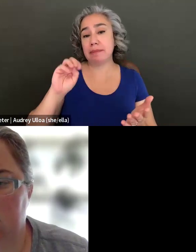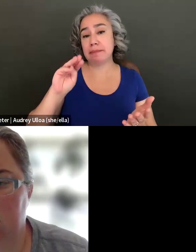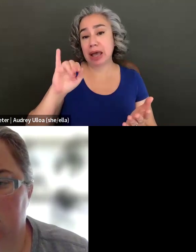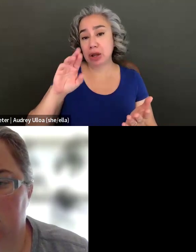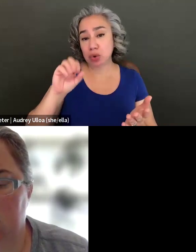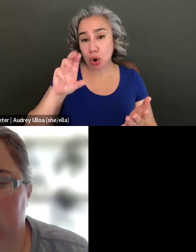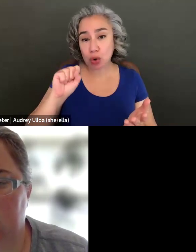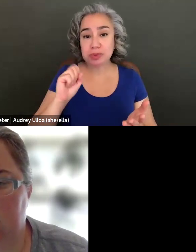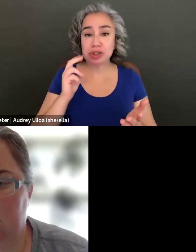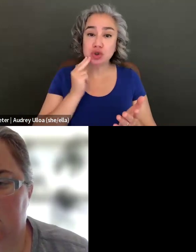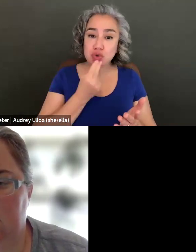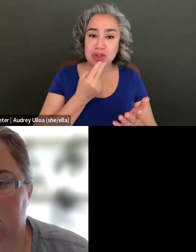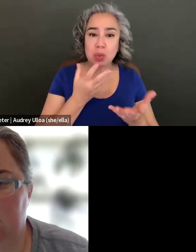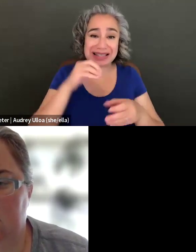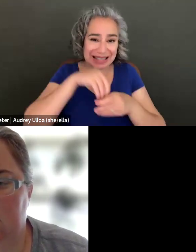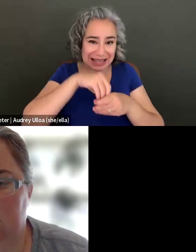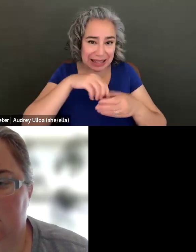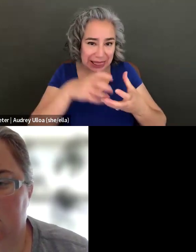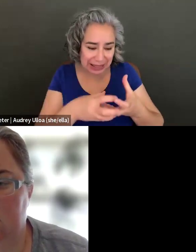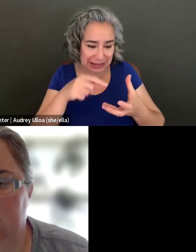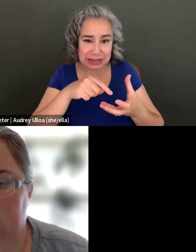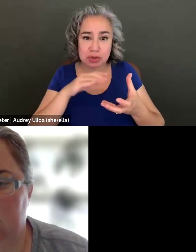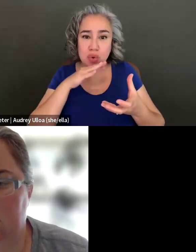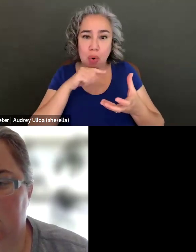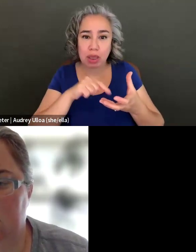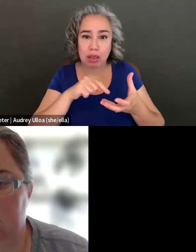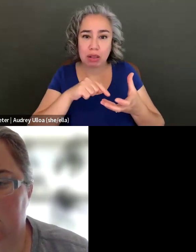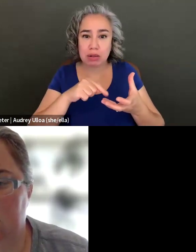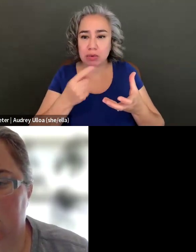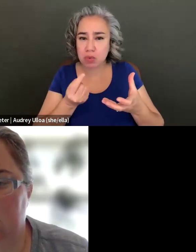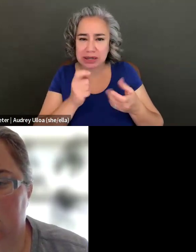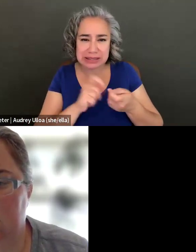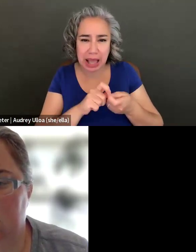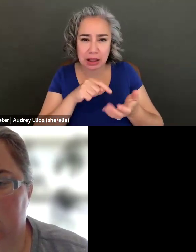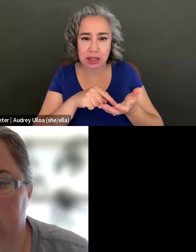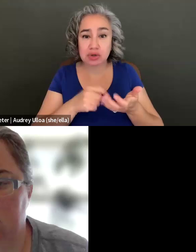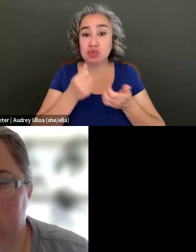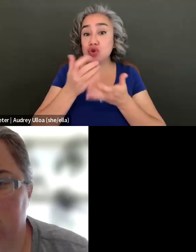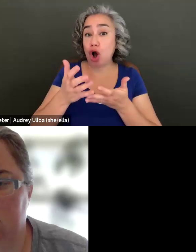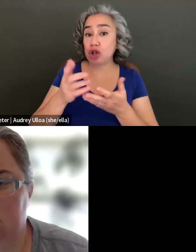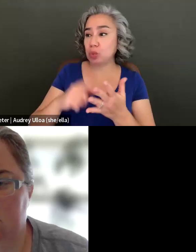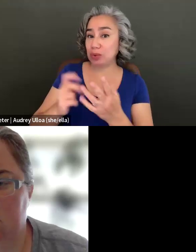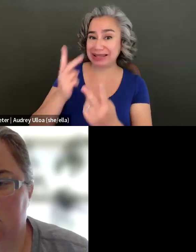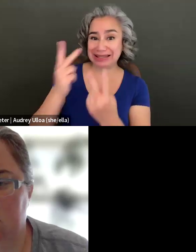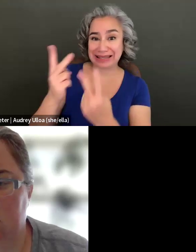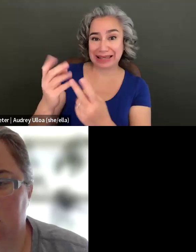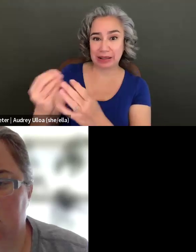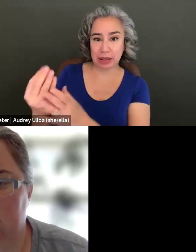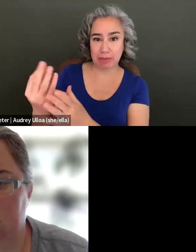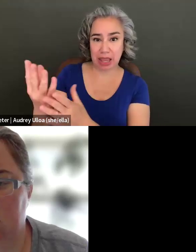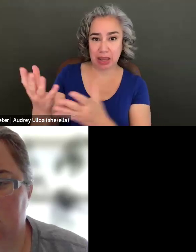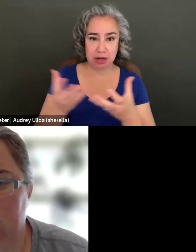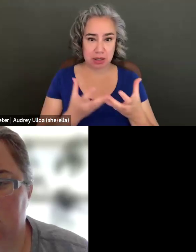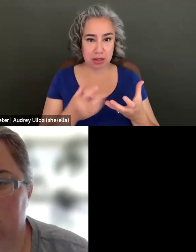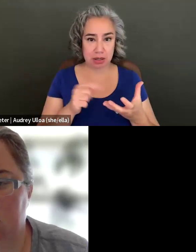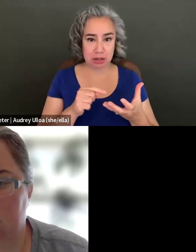to understand what is happening in this conditioned soil that may be causing these phenotypic differences that we see. We'd also